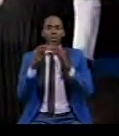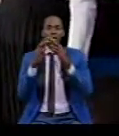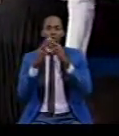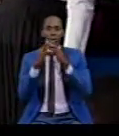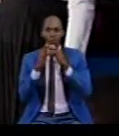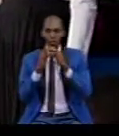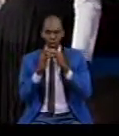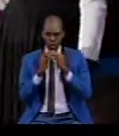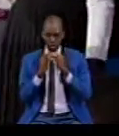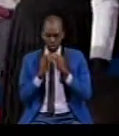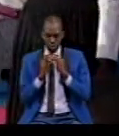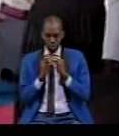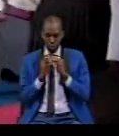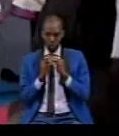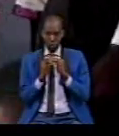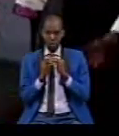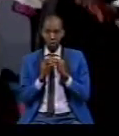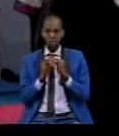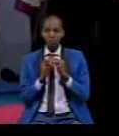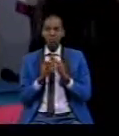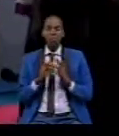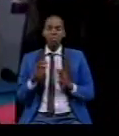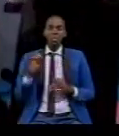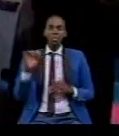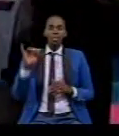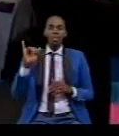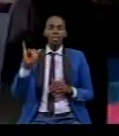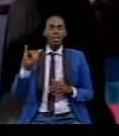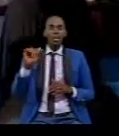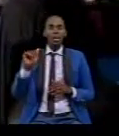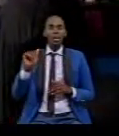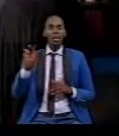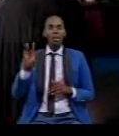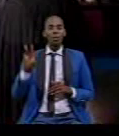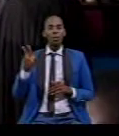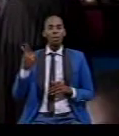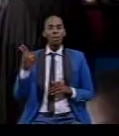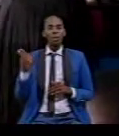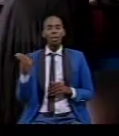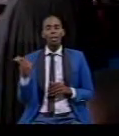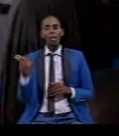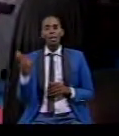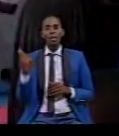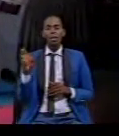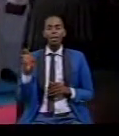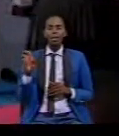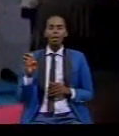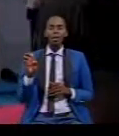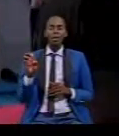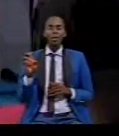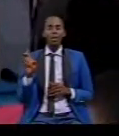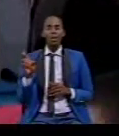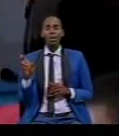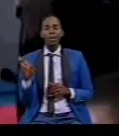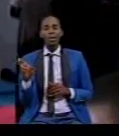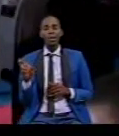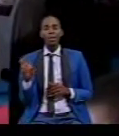And he has the perpetual ability. Always able. Always able. Always